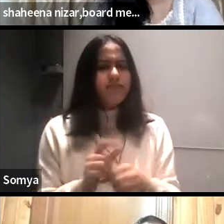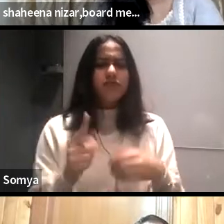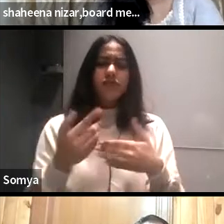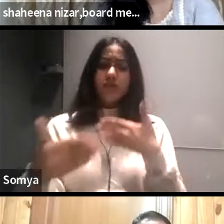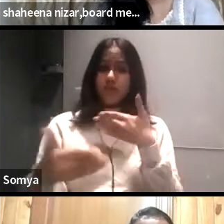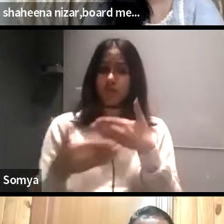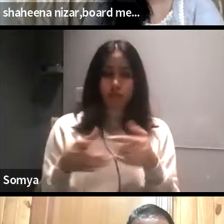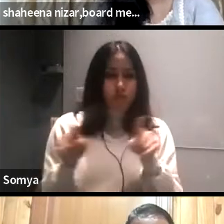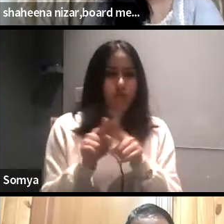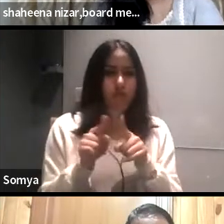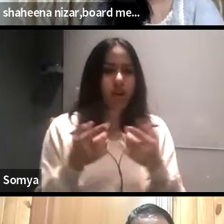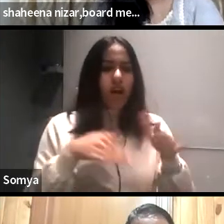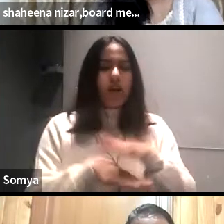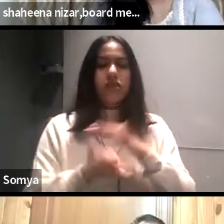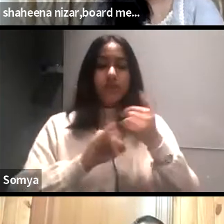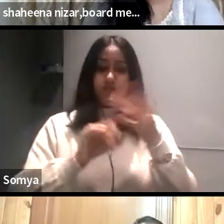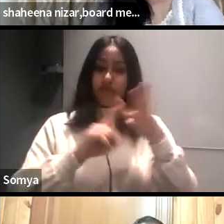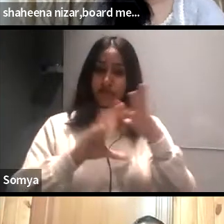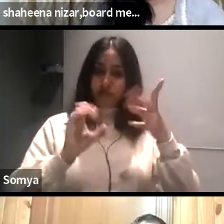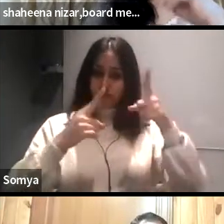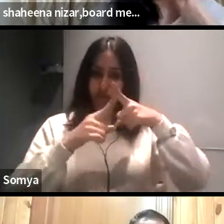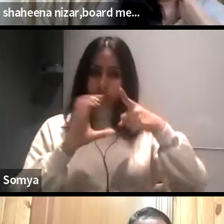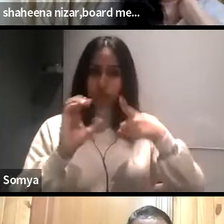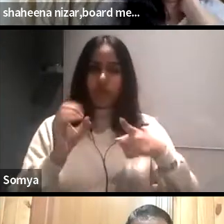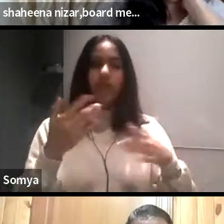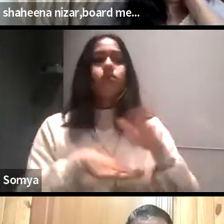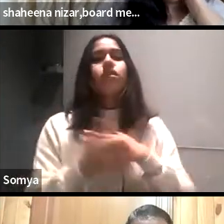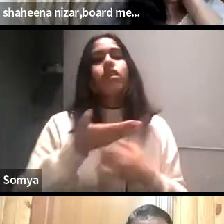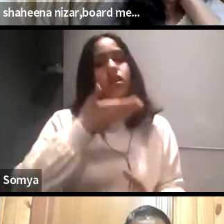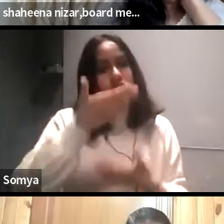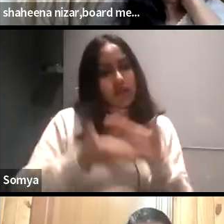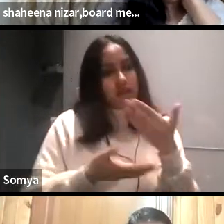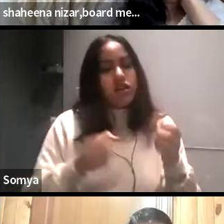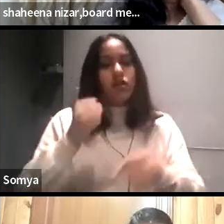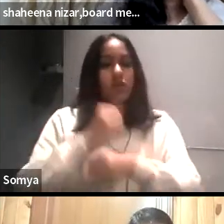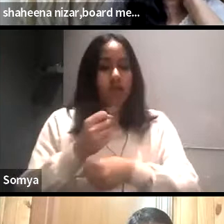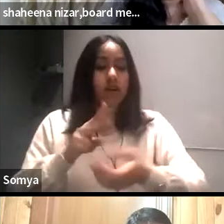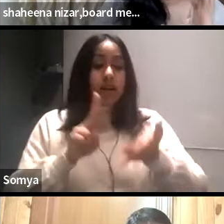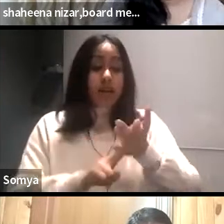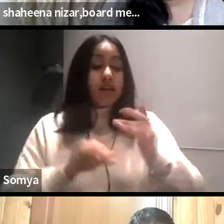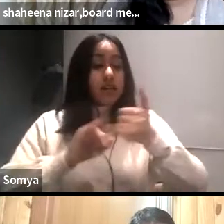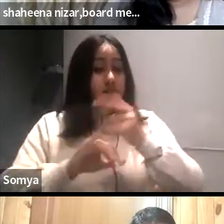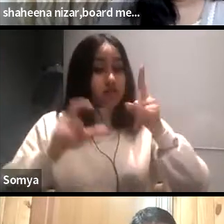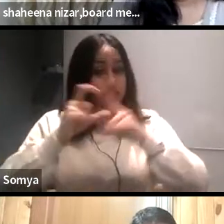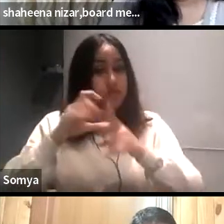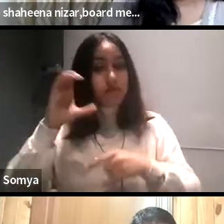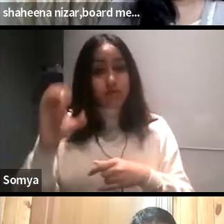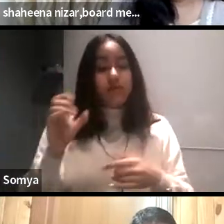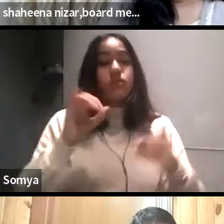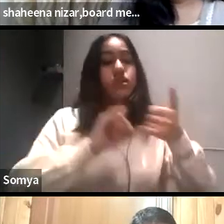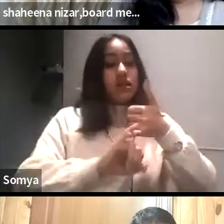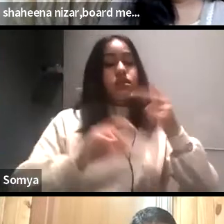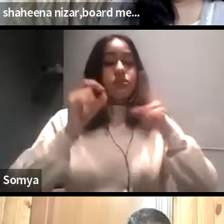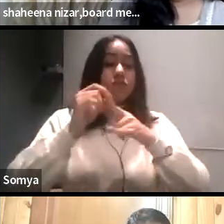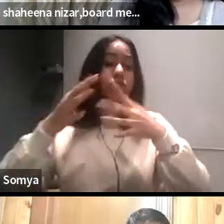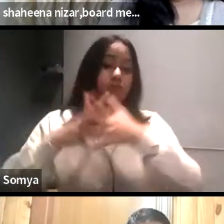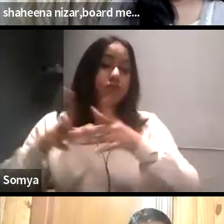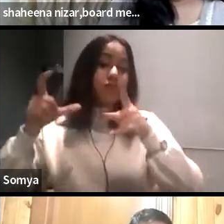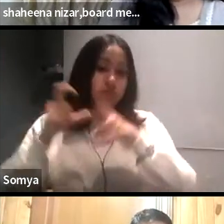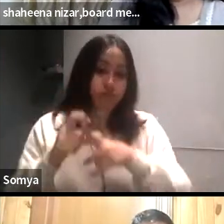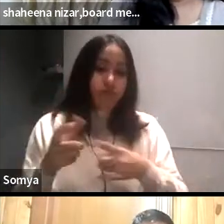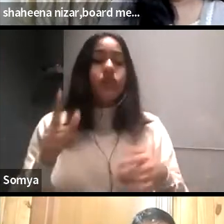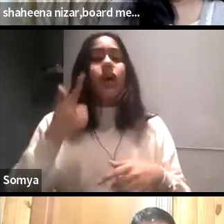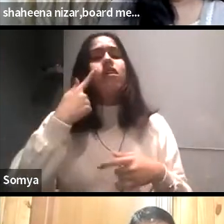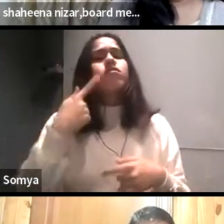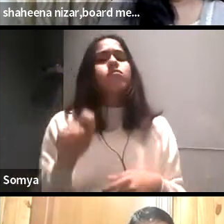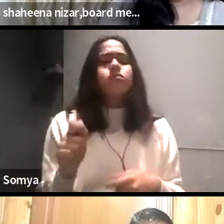closely with the sector skill councils of Government of India and NSDC, and especially with the SCPWD. So where we were